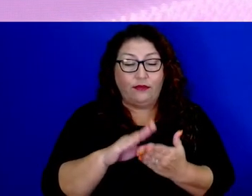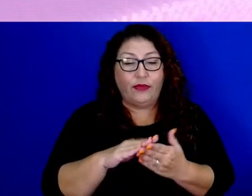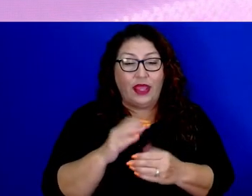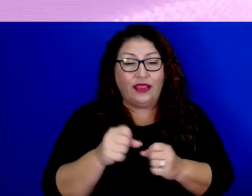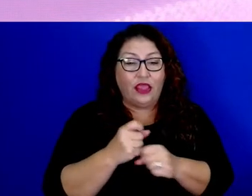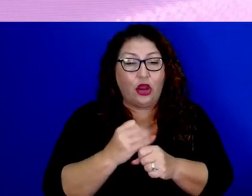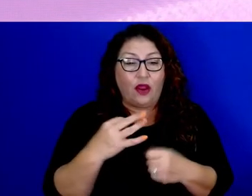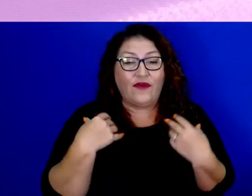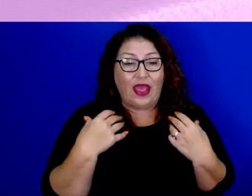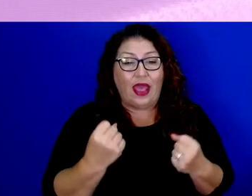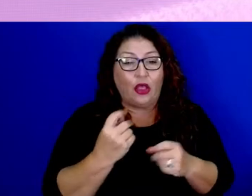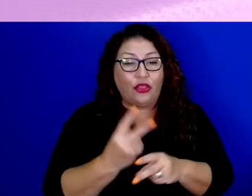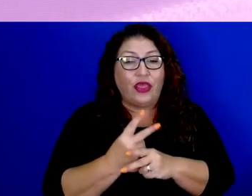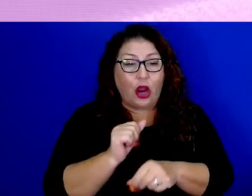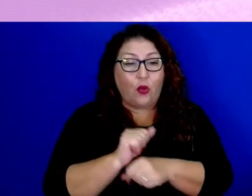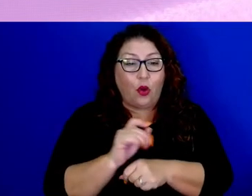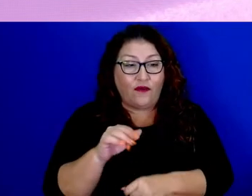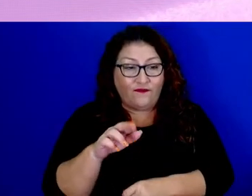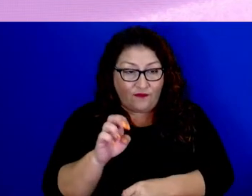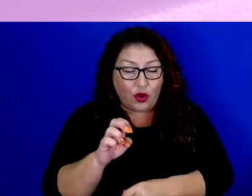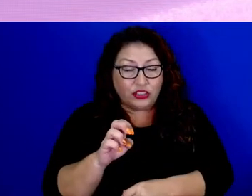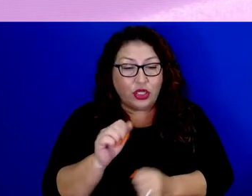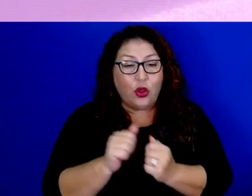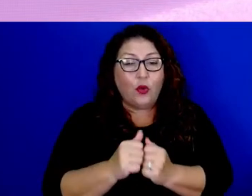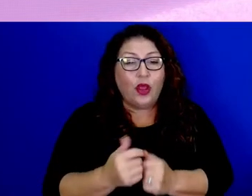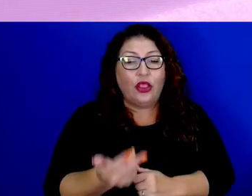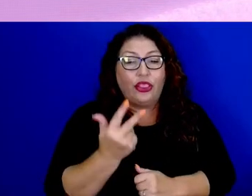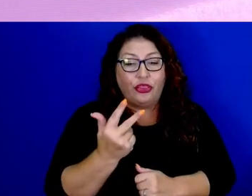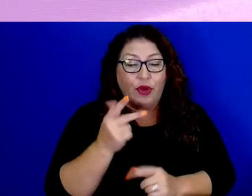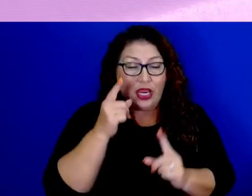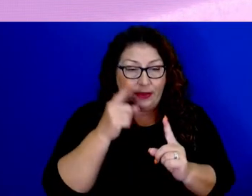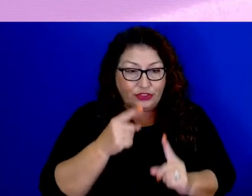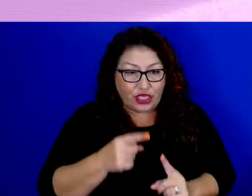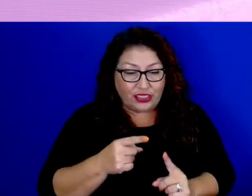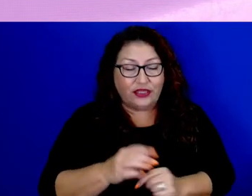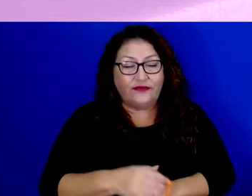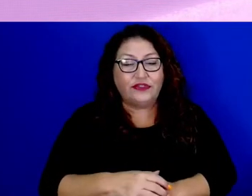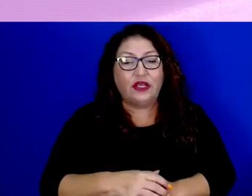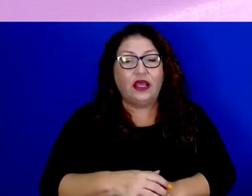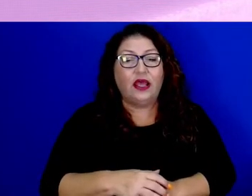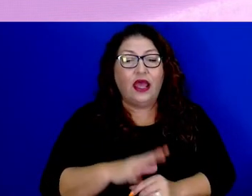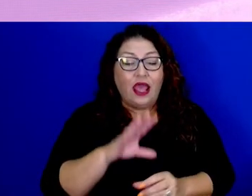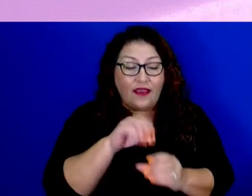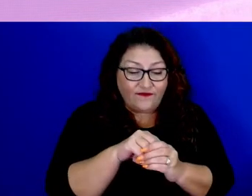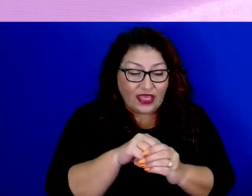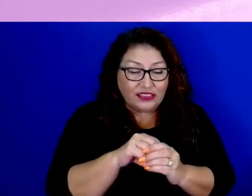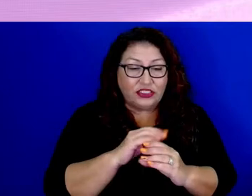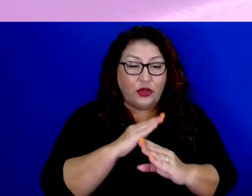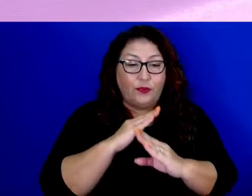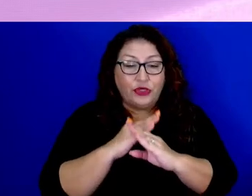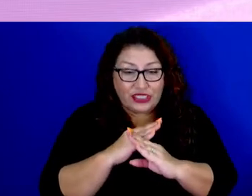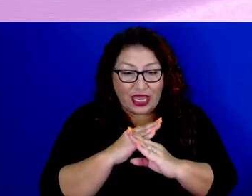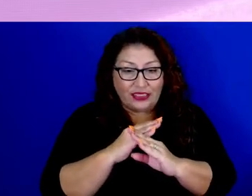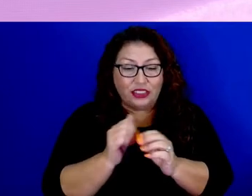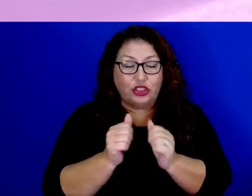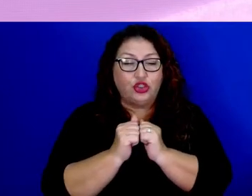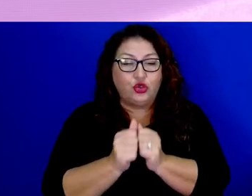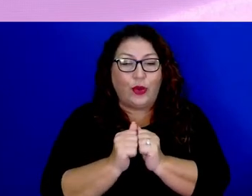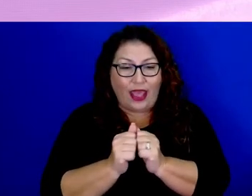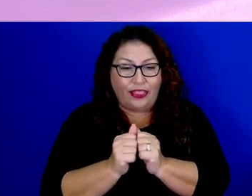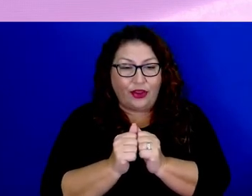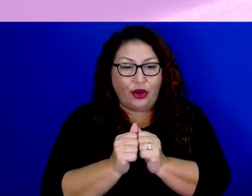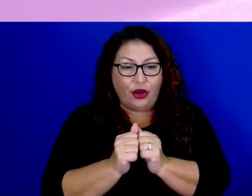workforce, with 3 key objectives: invest, protect, together. And we really would like to take